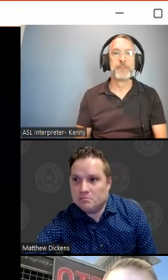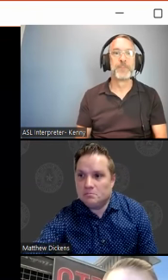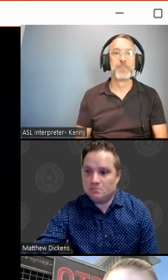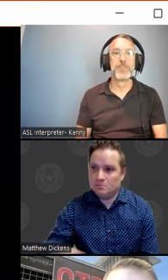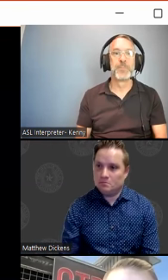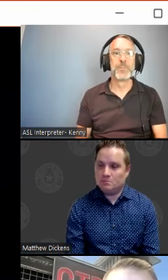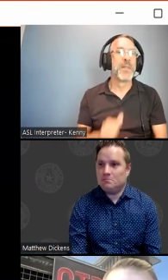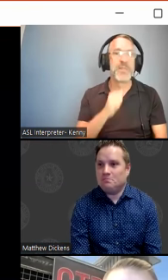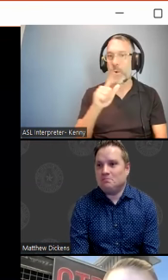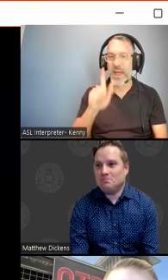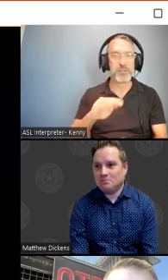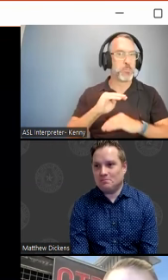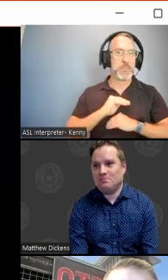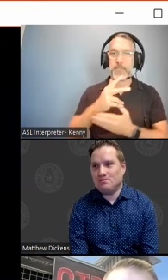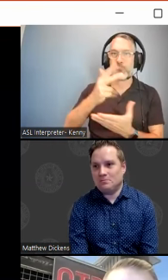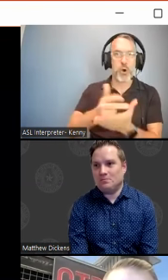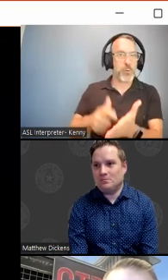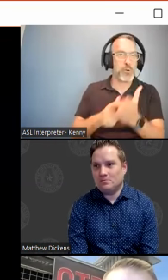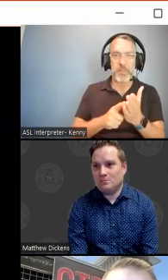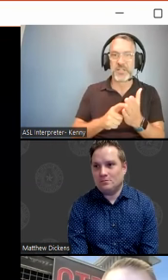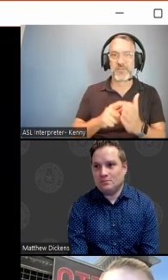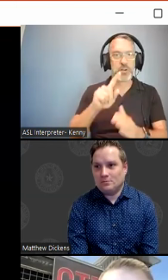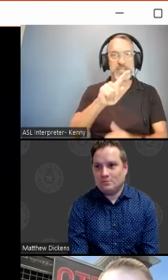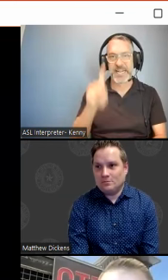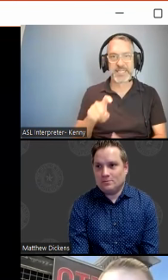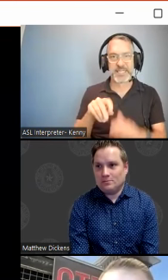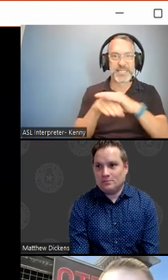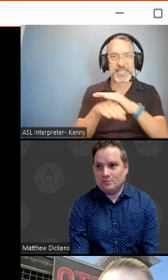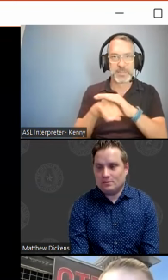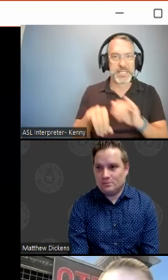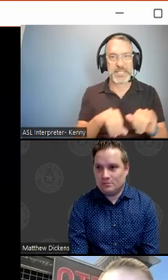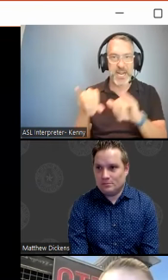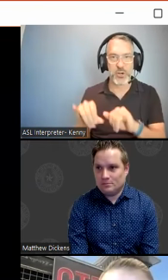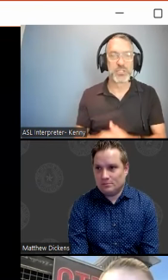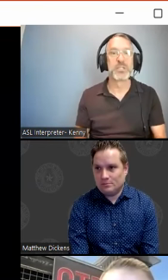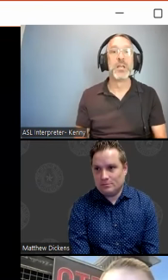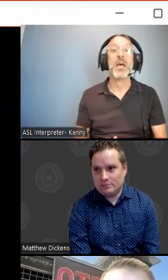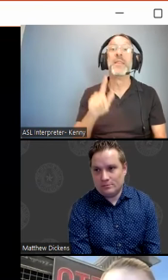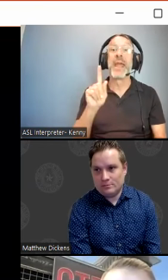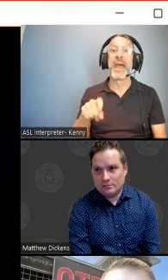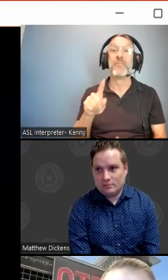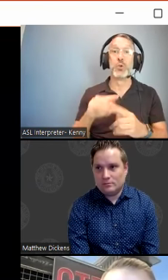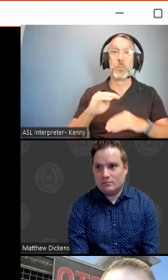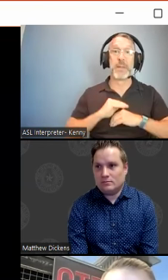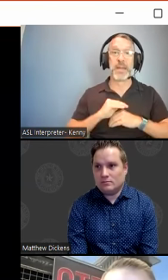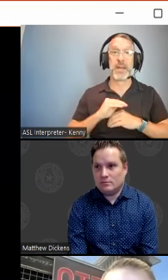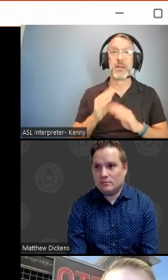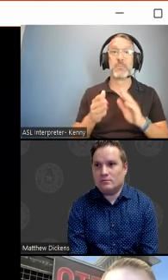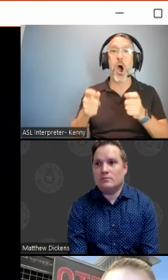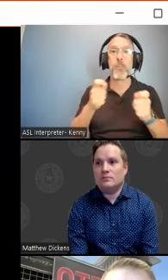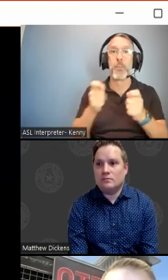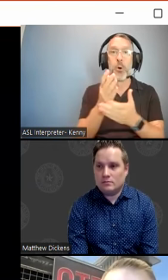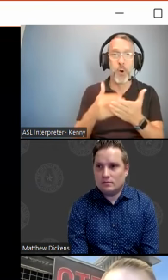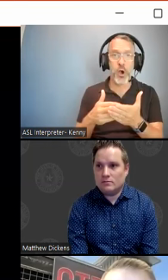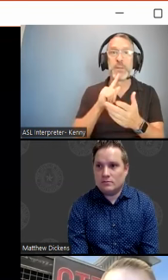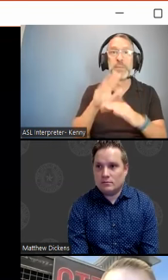Therefore, they don't have to meet parking requirements of the Texas accessibility standards. They have to meet operable parts and must be on